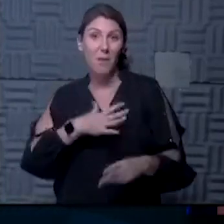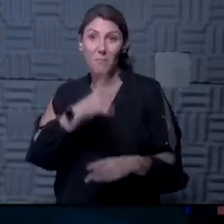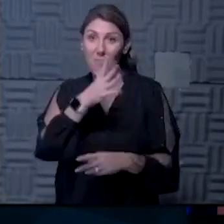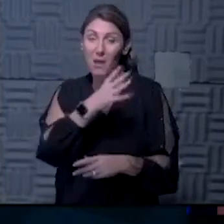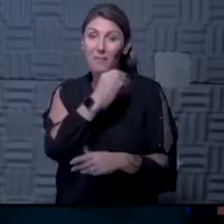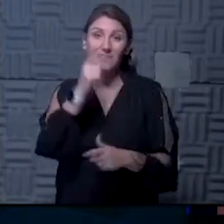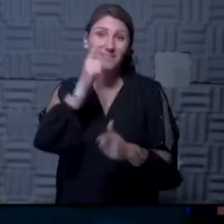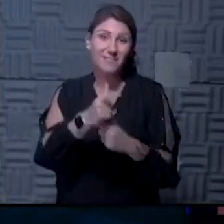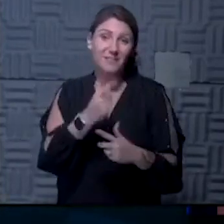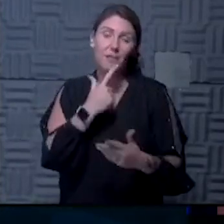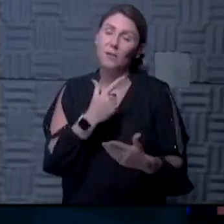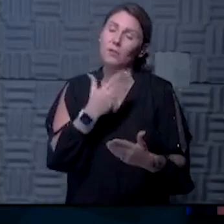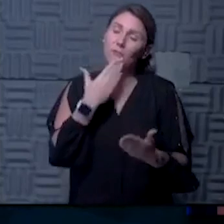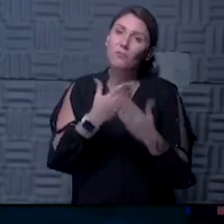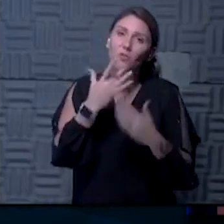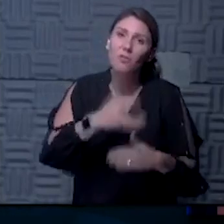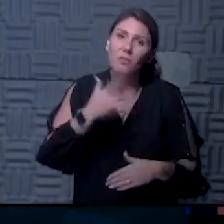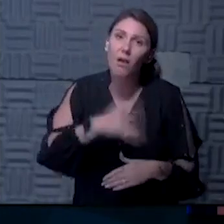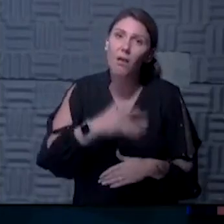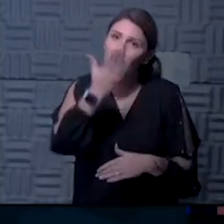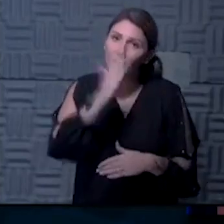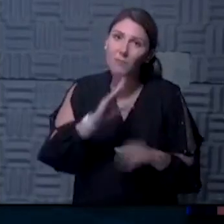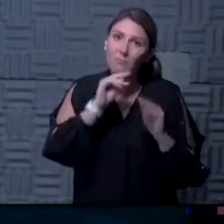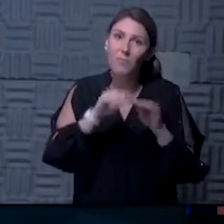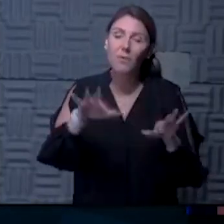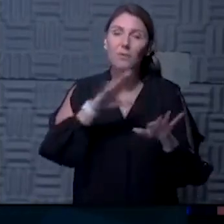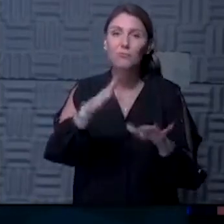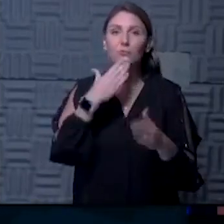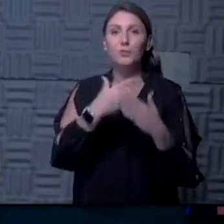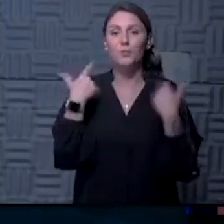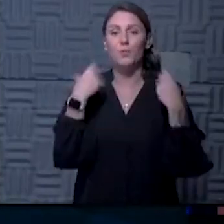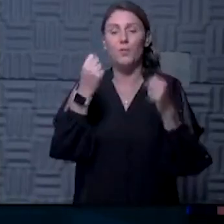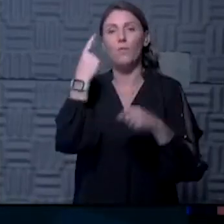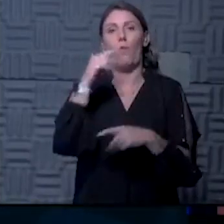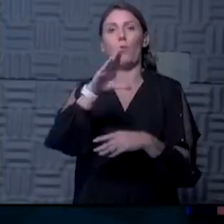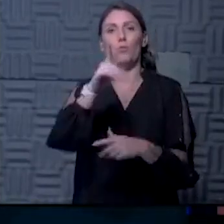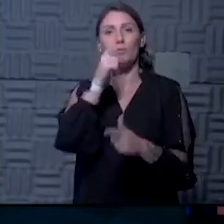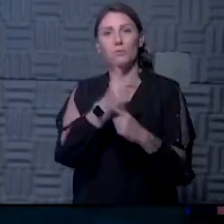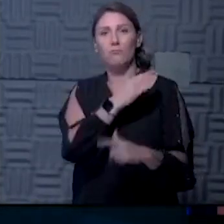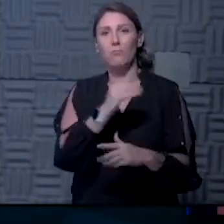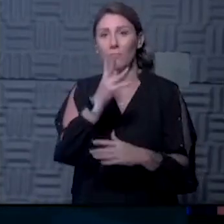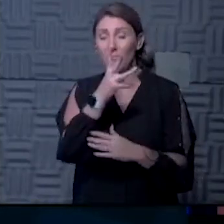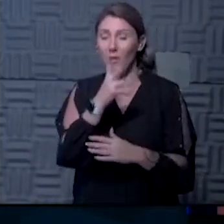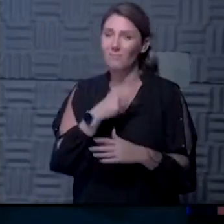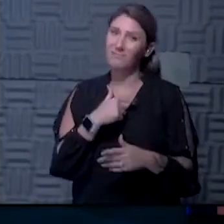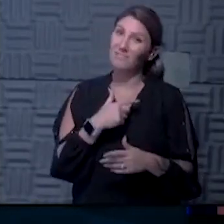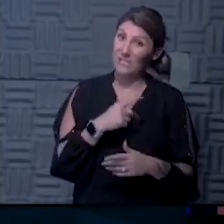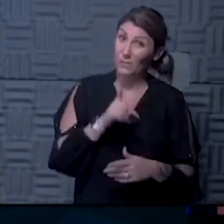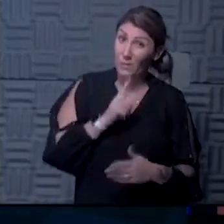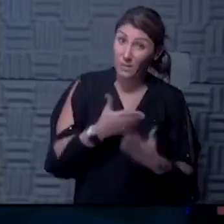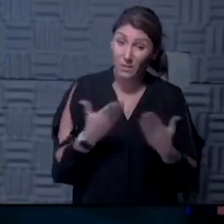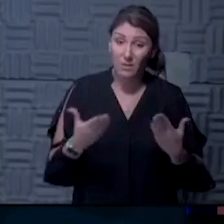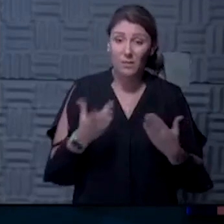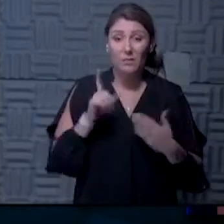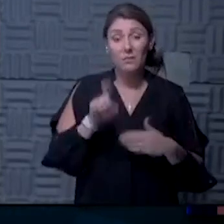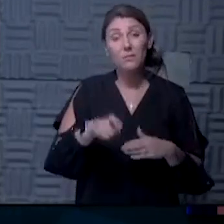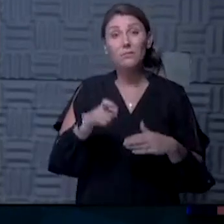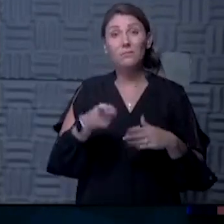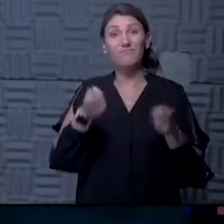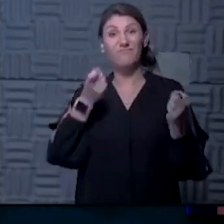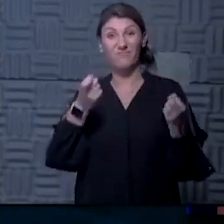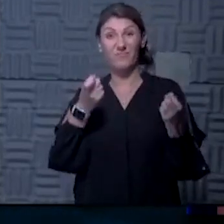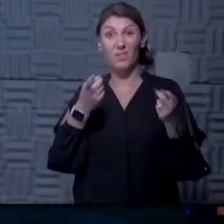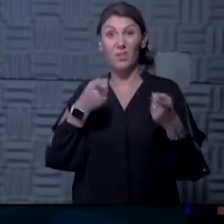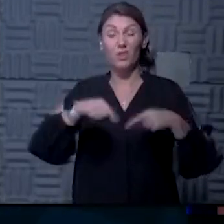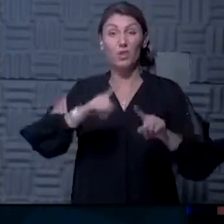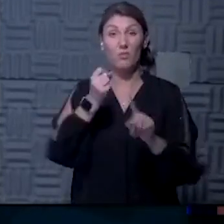good luck and Godspeed and good recovery, I hope, for your sister and your mom. Those are real things that we have to deal with in the midst